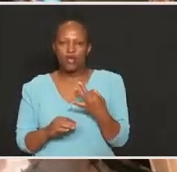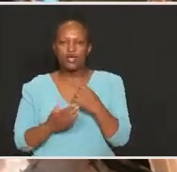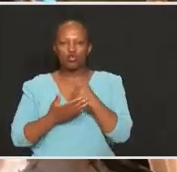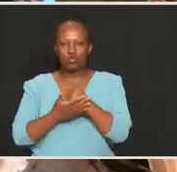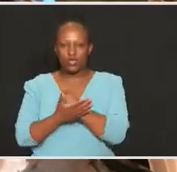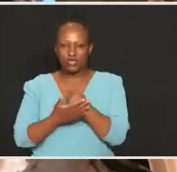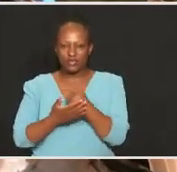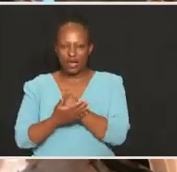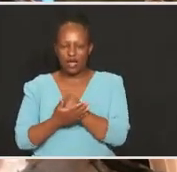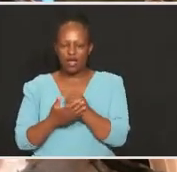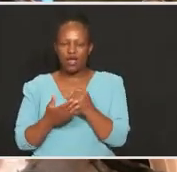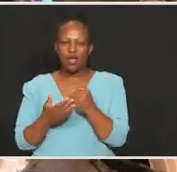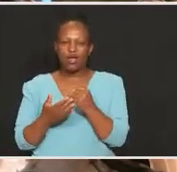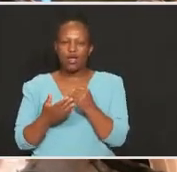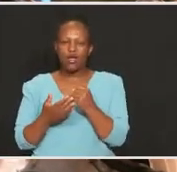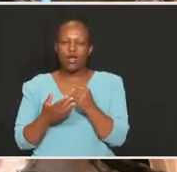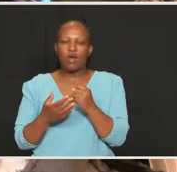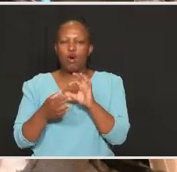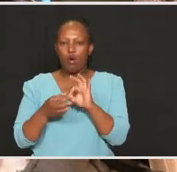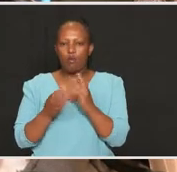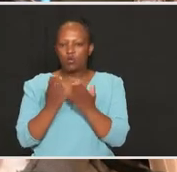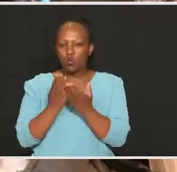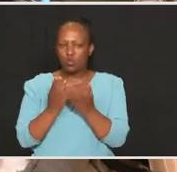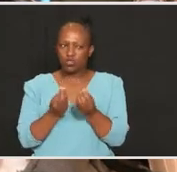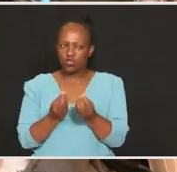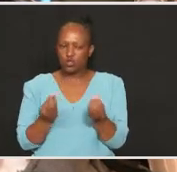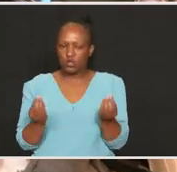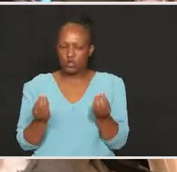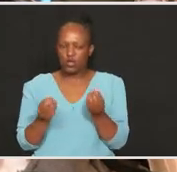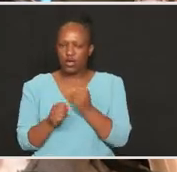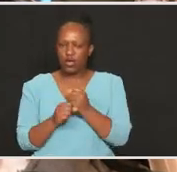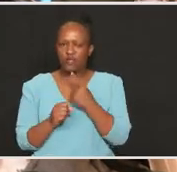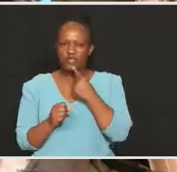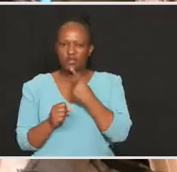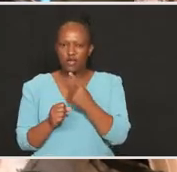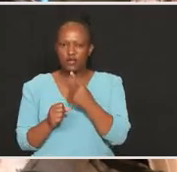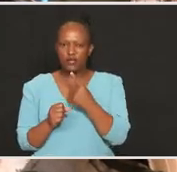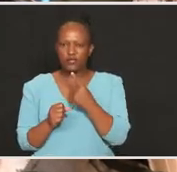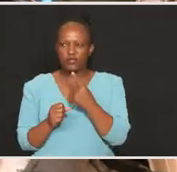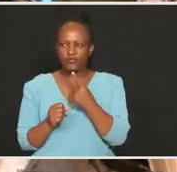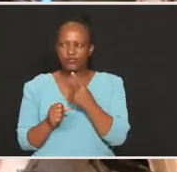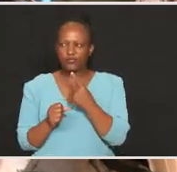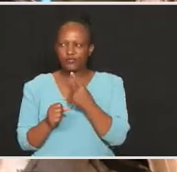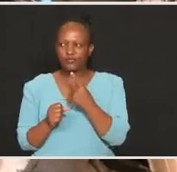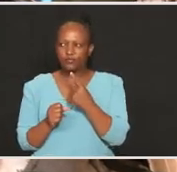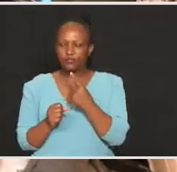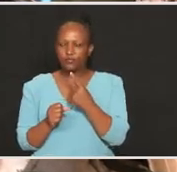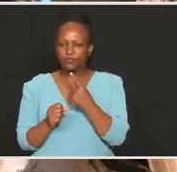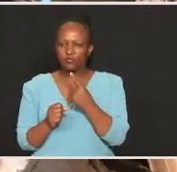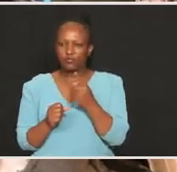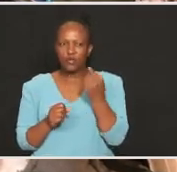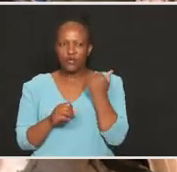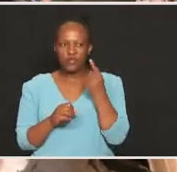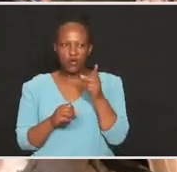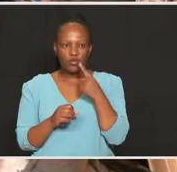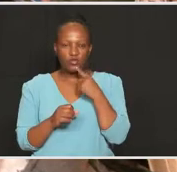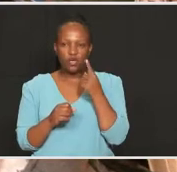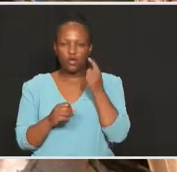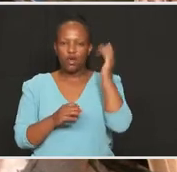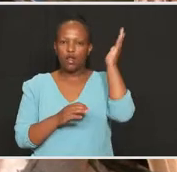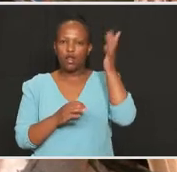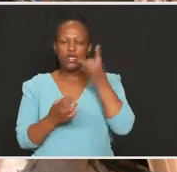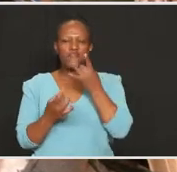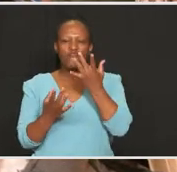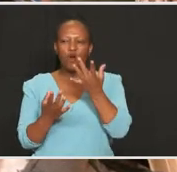to home school their own children now it doesn't say inform Us Mission as it was mentioned earlier during the opening